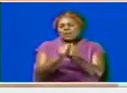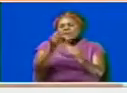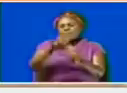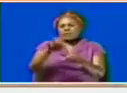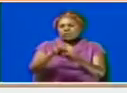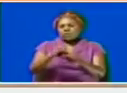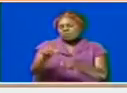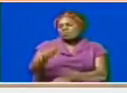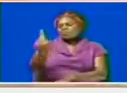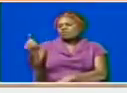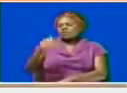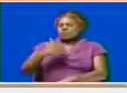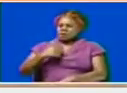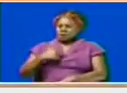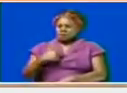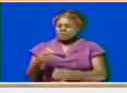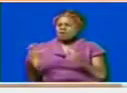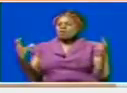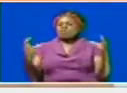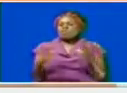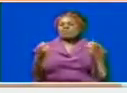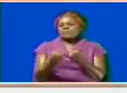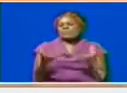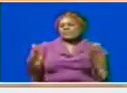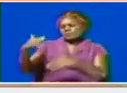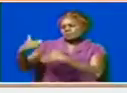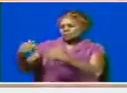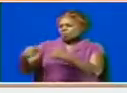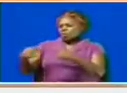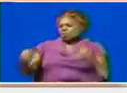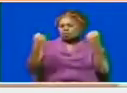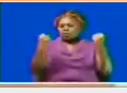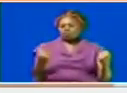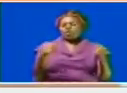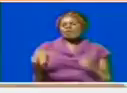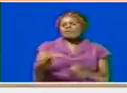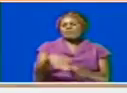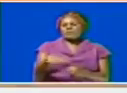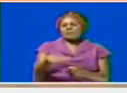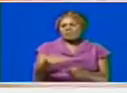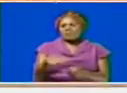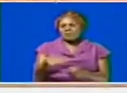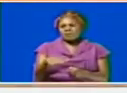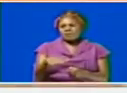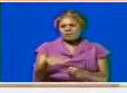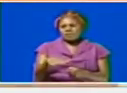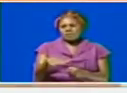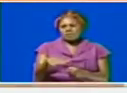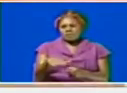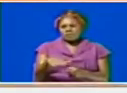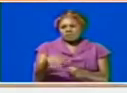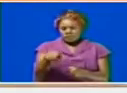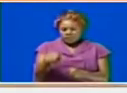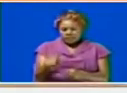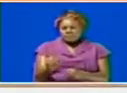put into question, with residents in many neighborhoods in opposition strongholds hailing the local police for their